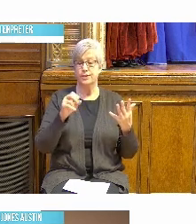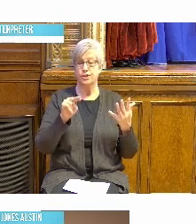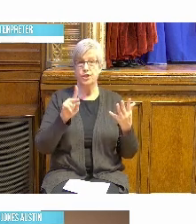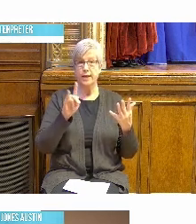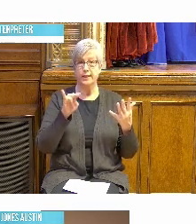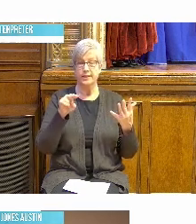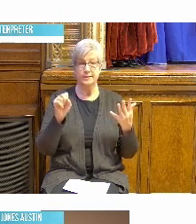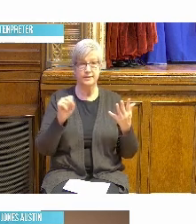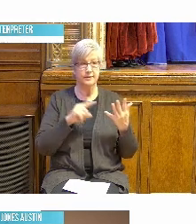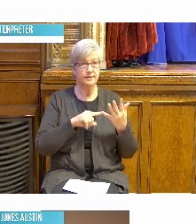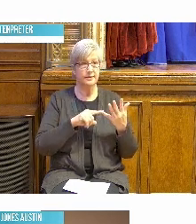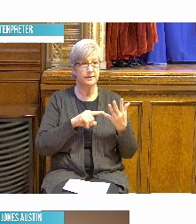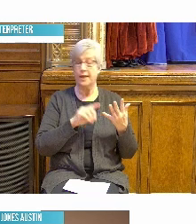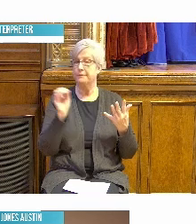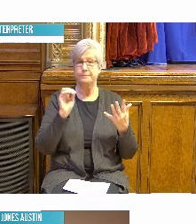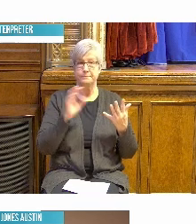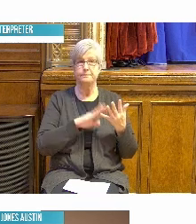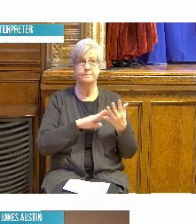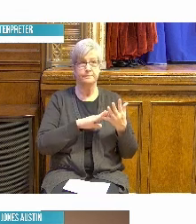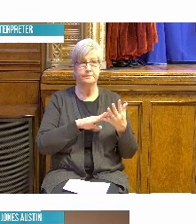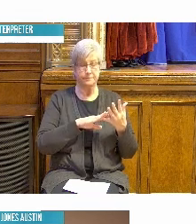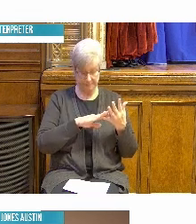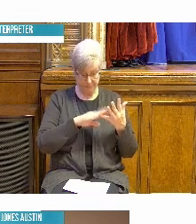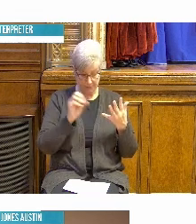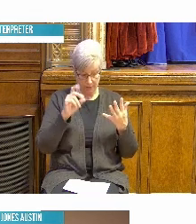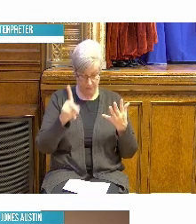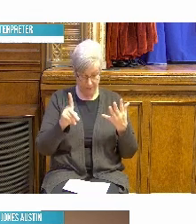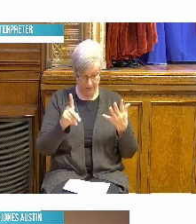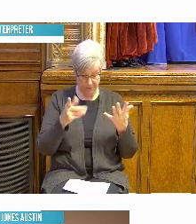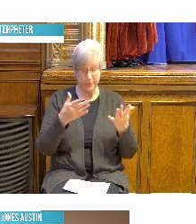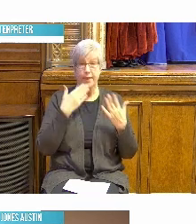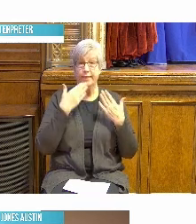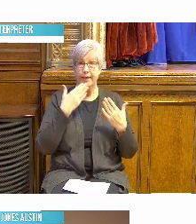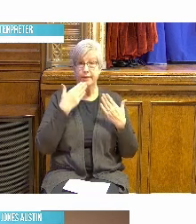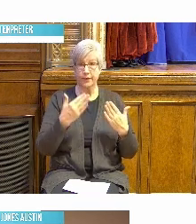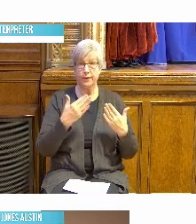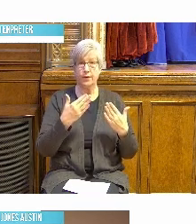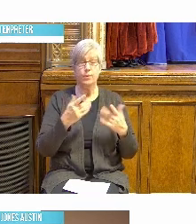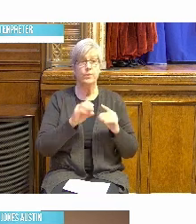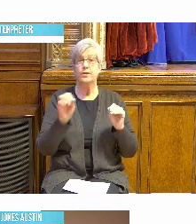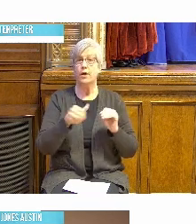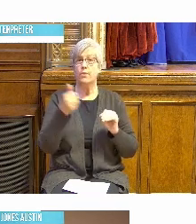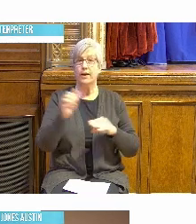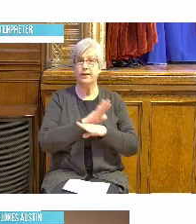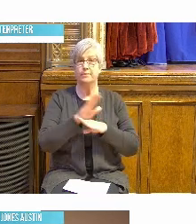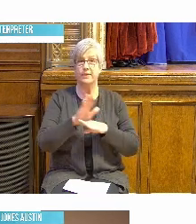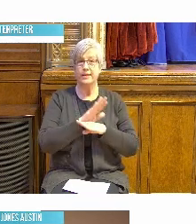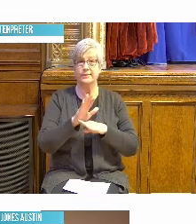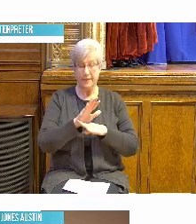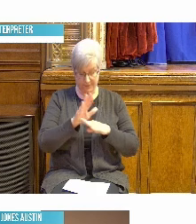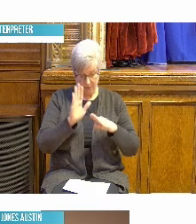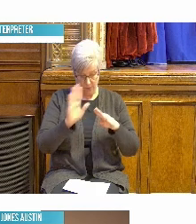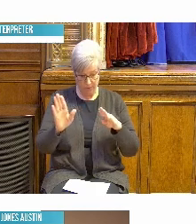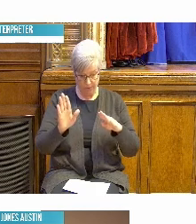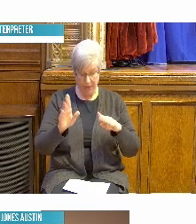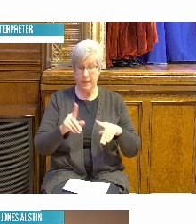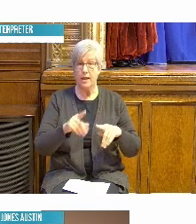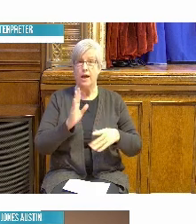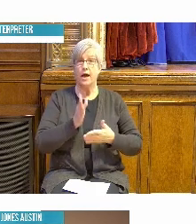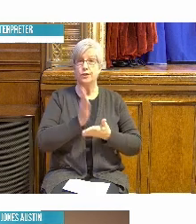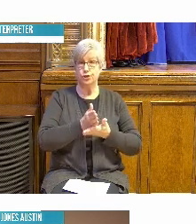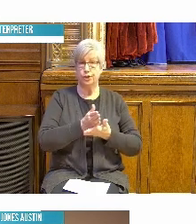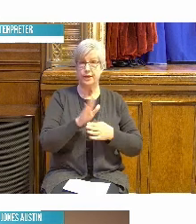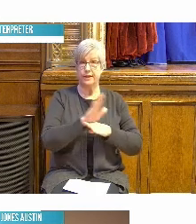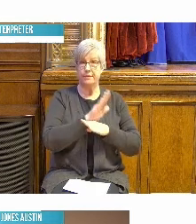Deborah Jenkins. None. Okay, well, thank you. With no other business, we will adjourn this